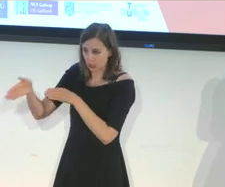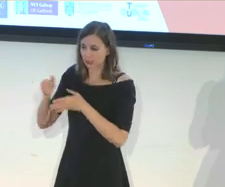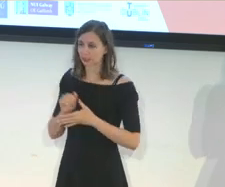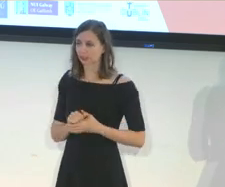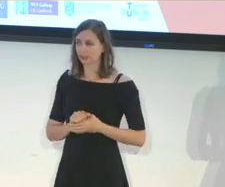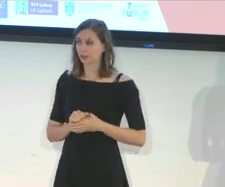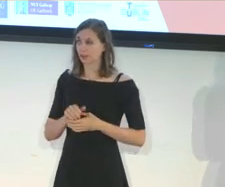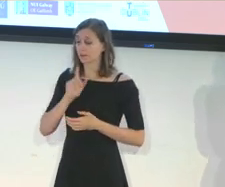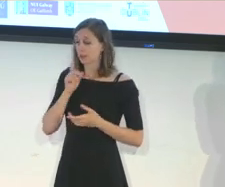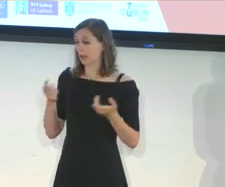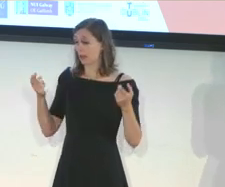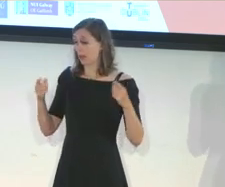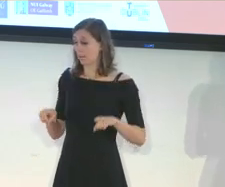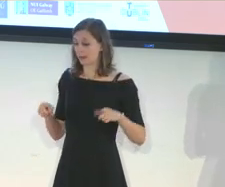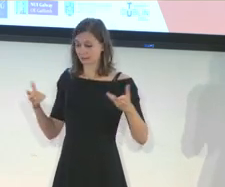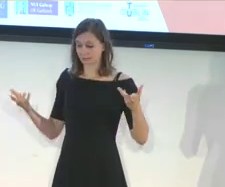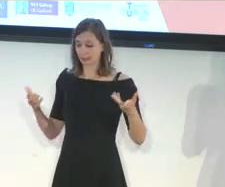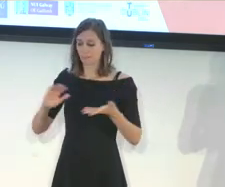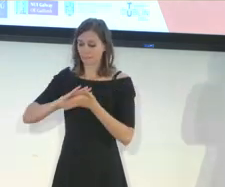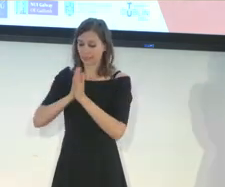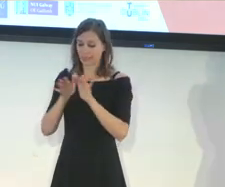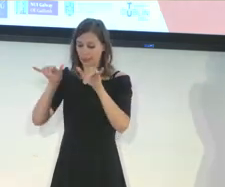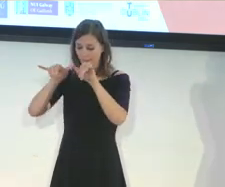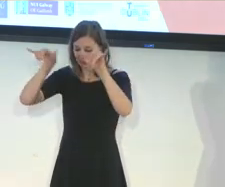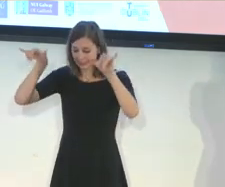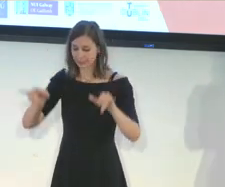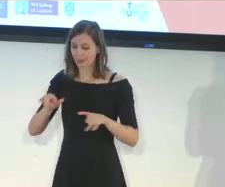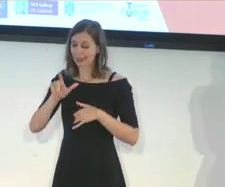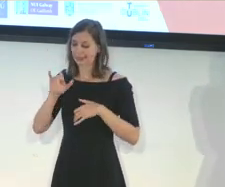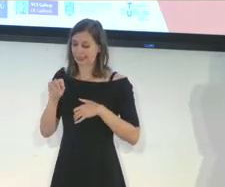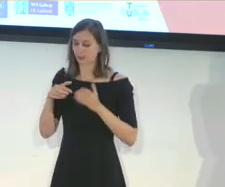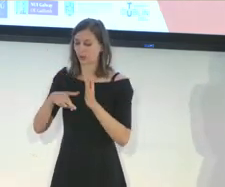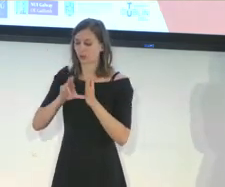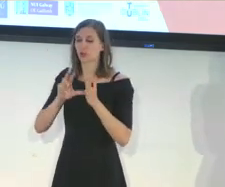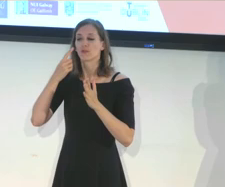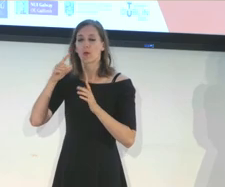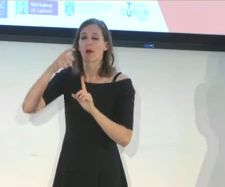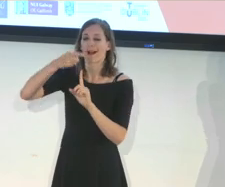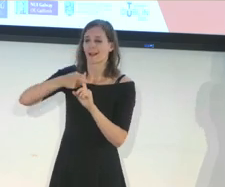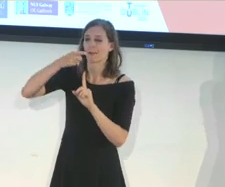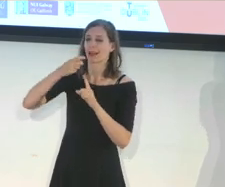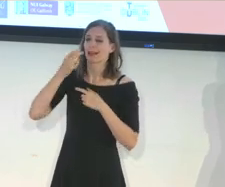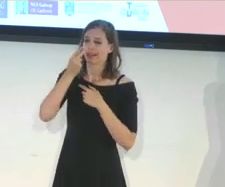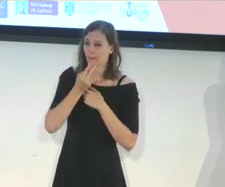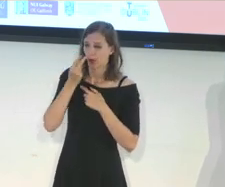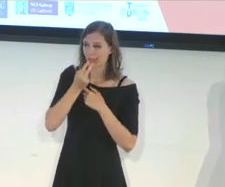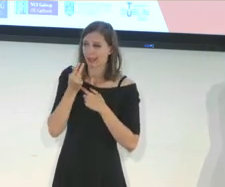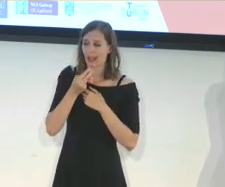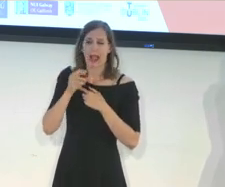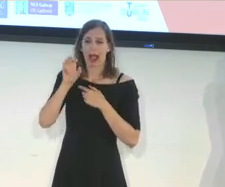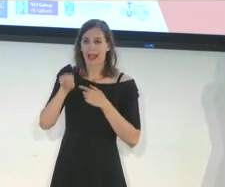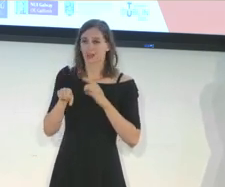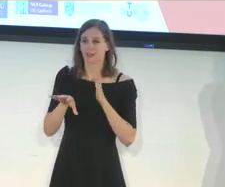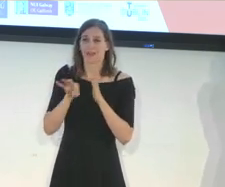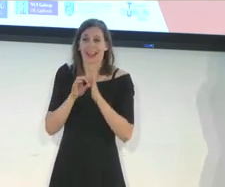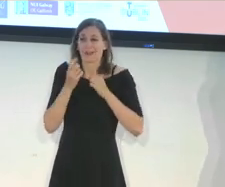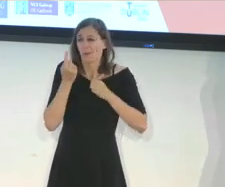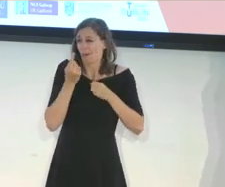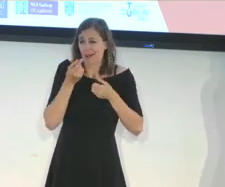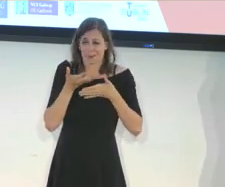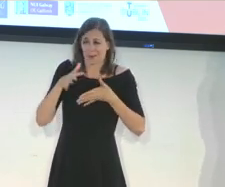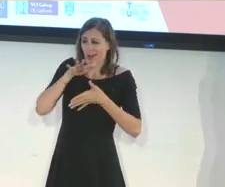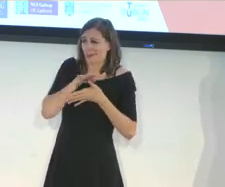turned out to be a systematic literature review in automated lip reading because I could find only one primary study which was